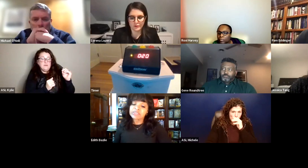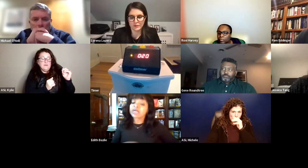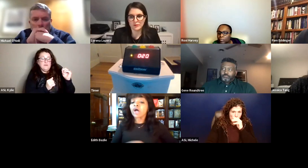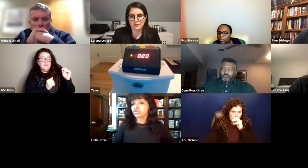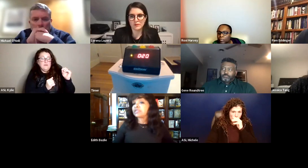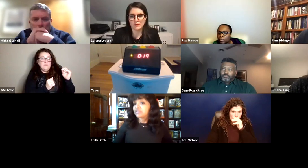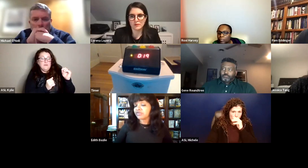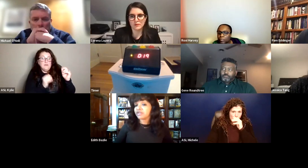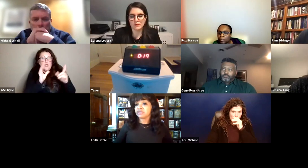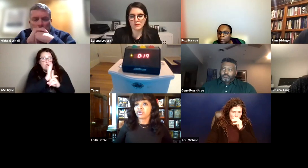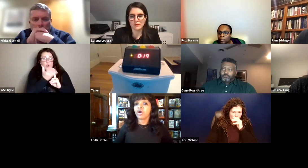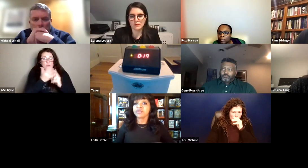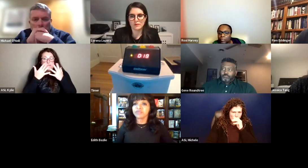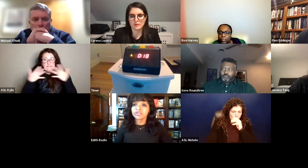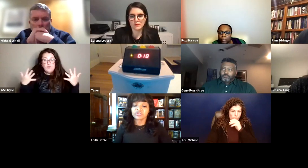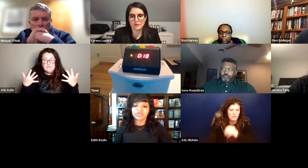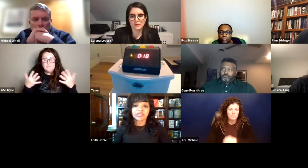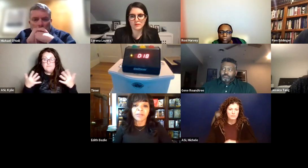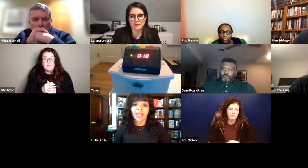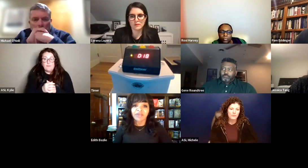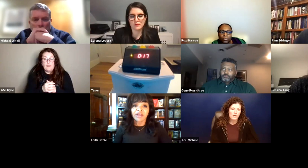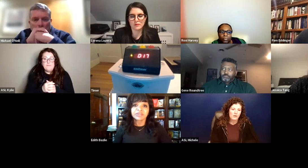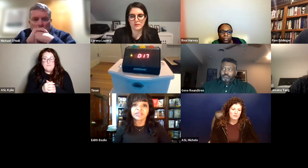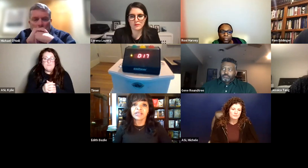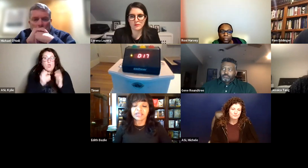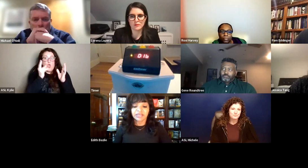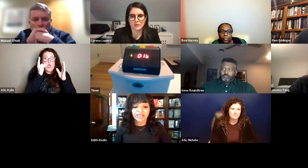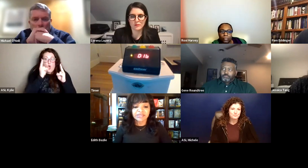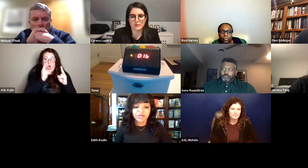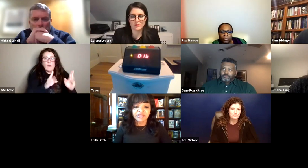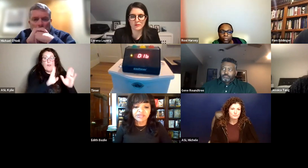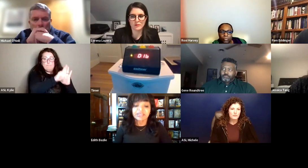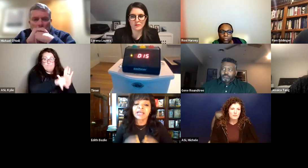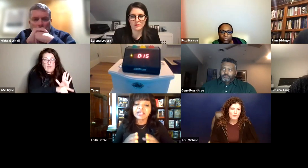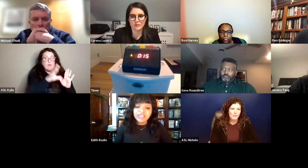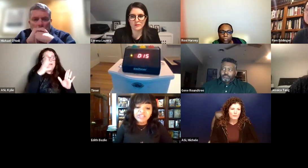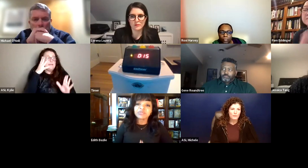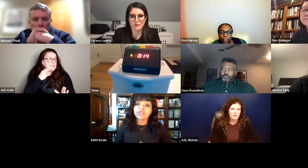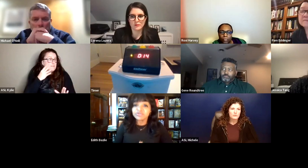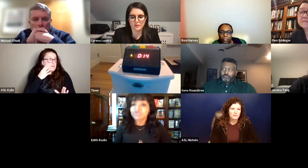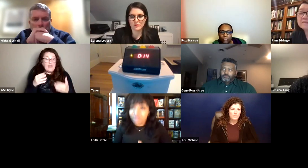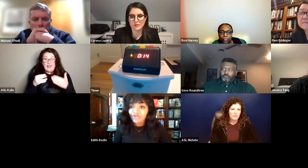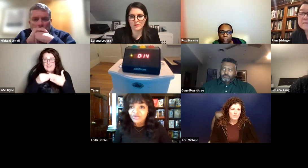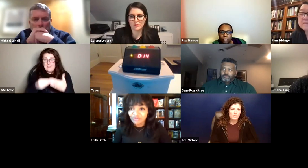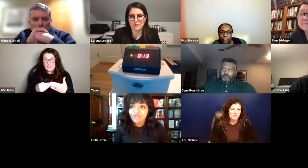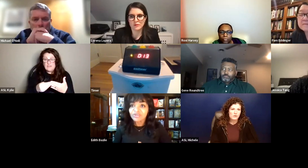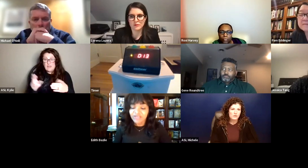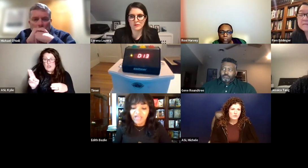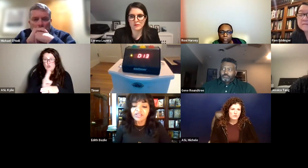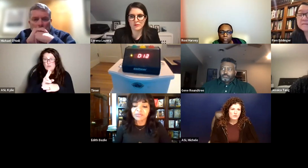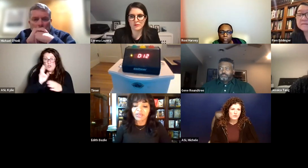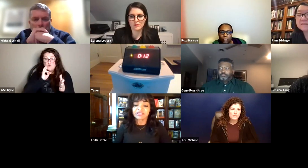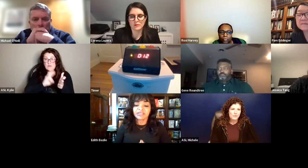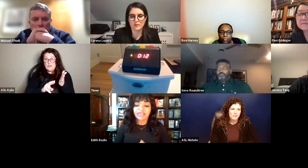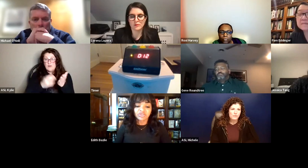that is culturally different. So honoring students' background, their experiences. Leadership that uses research